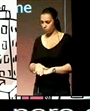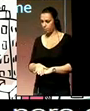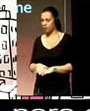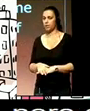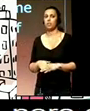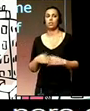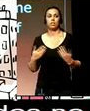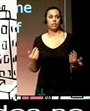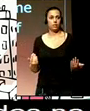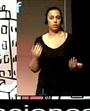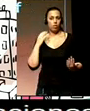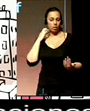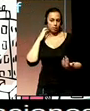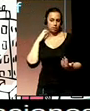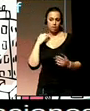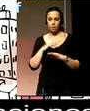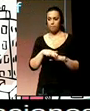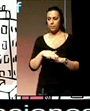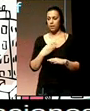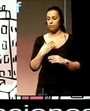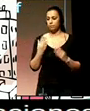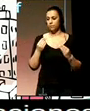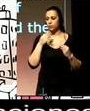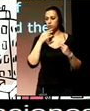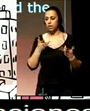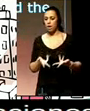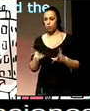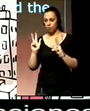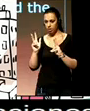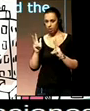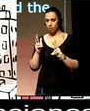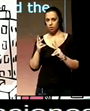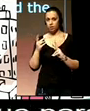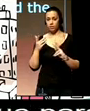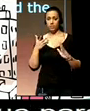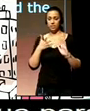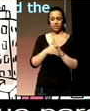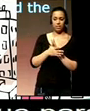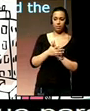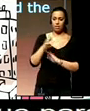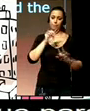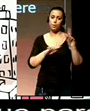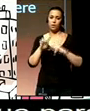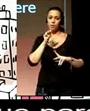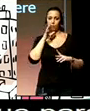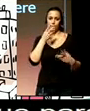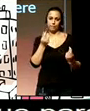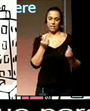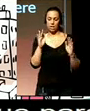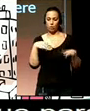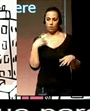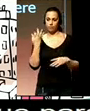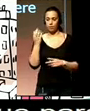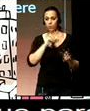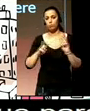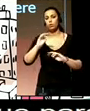them is to find the finance and, of course, then to prioritize. So we're struggling with trying to improve the many